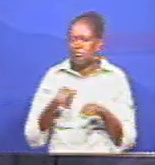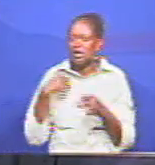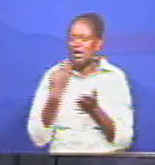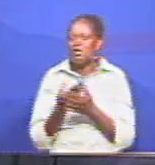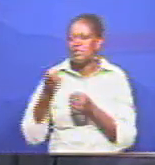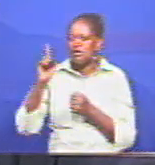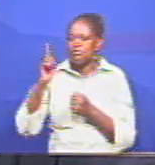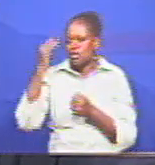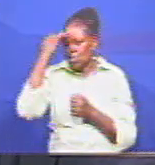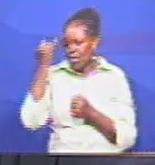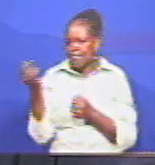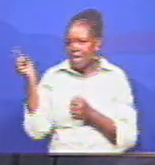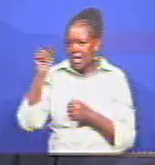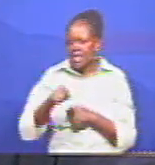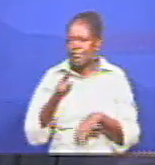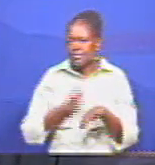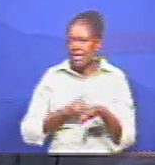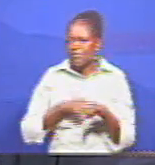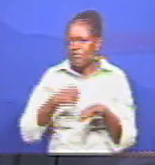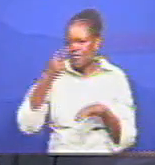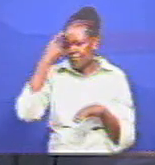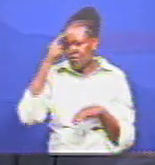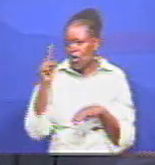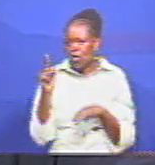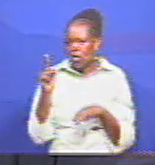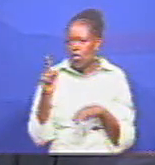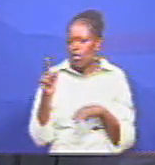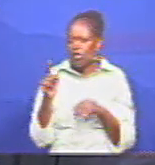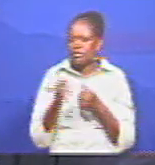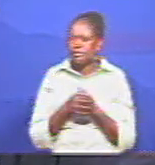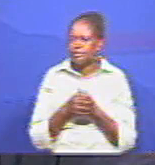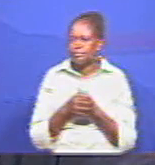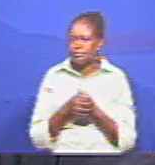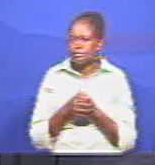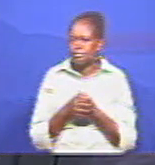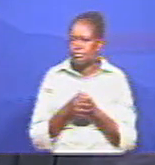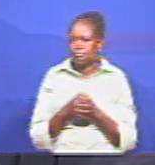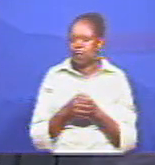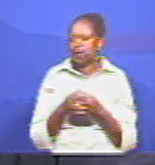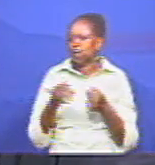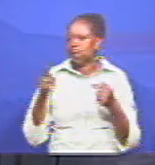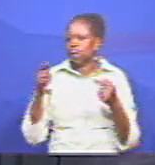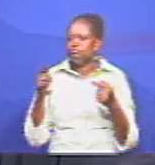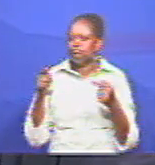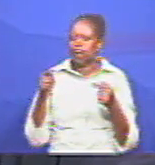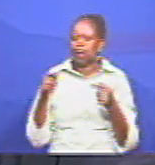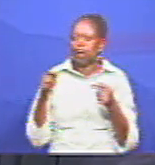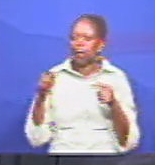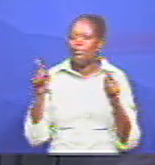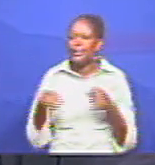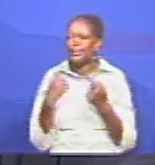here mm-hmm. during the terrible years mm-hmm. of the clashes. Mm-hmm. And I believe